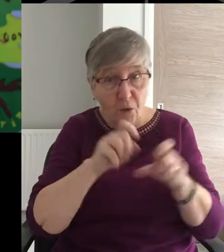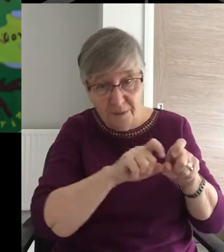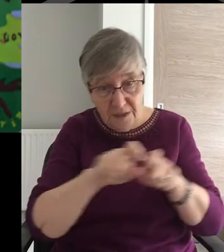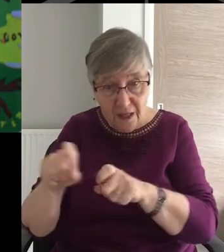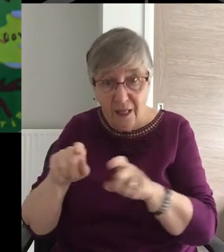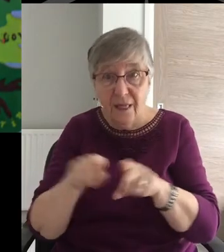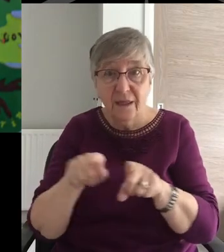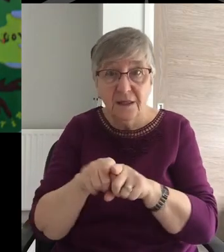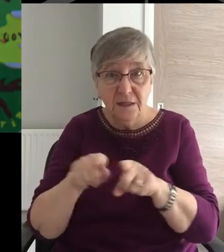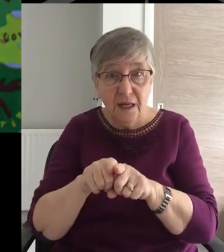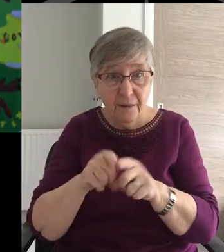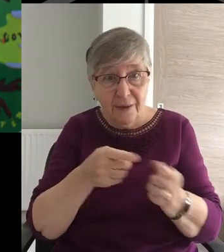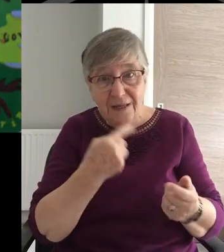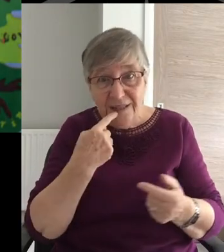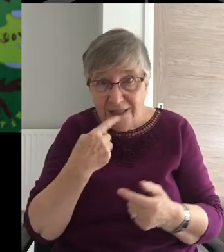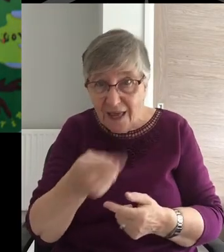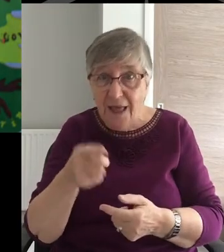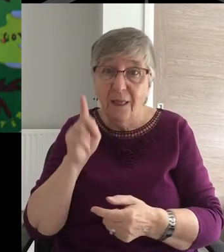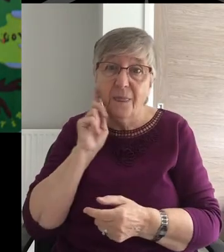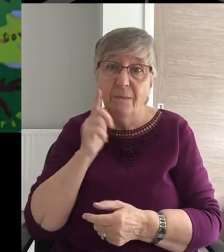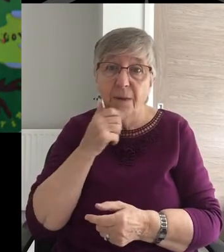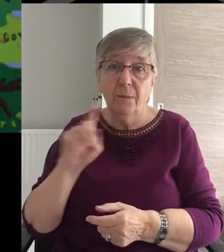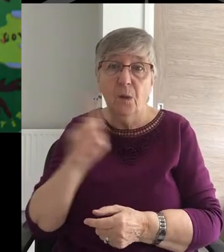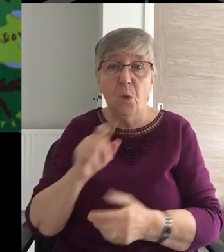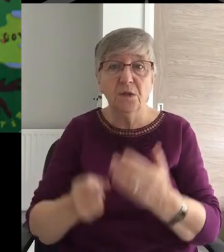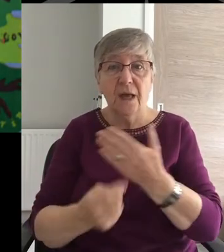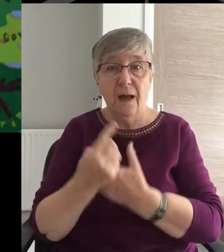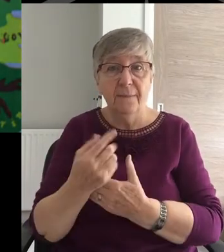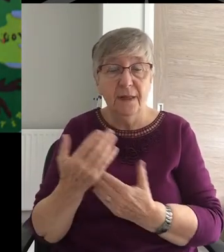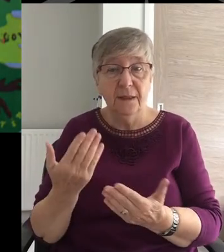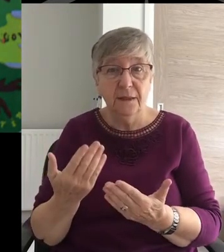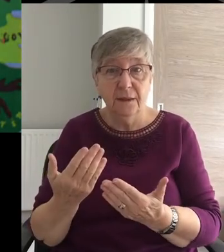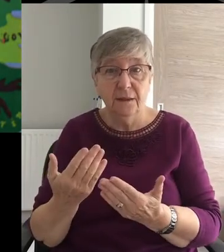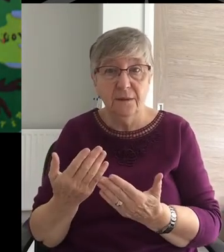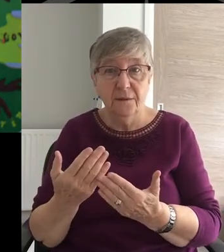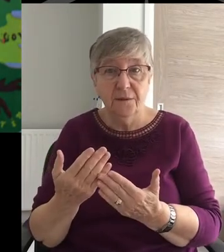to bring to the people what was happening, what was going on.